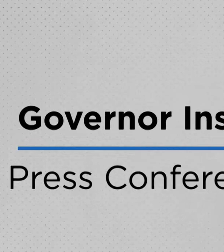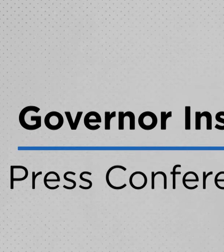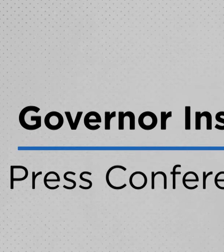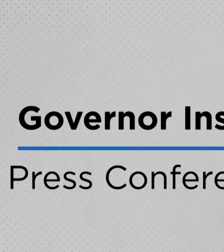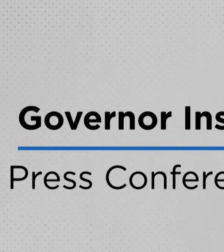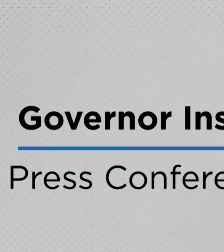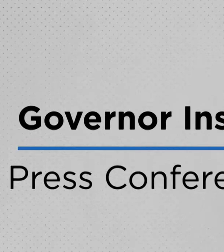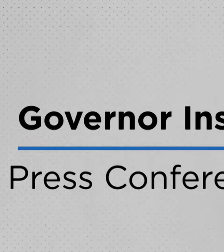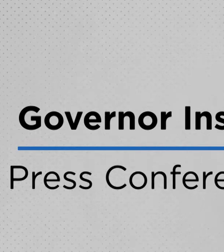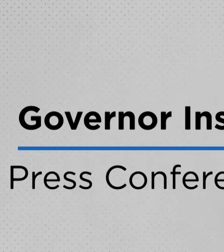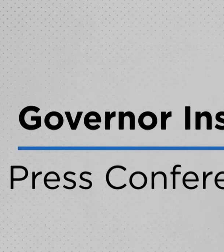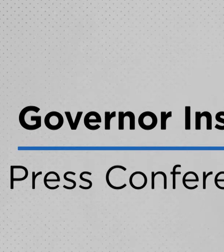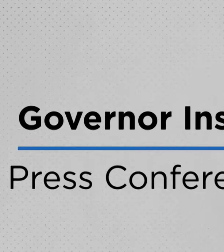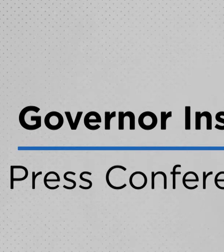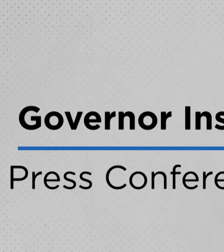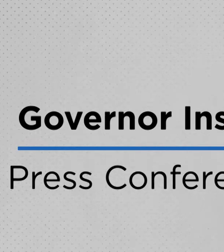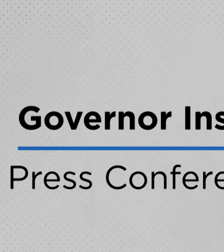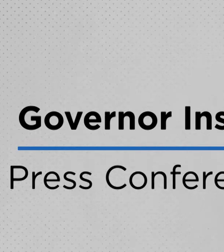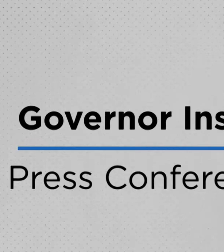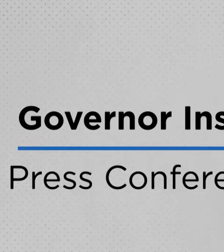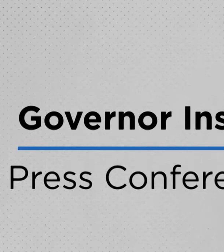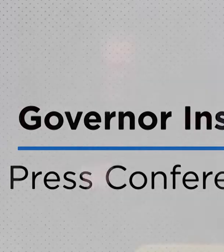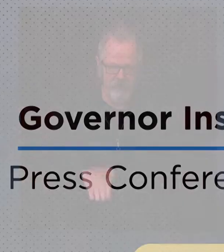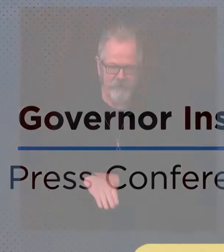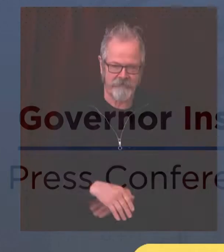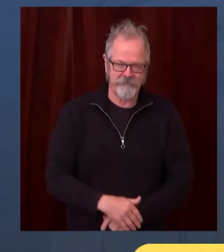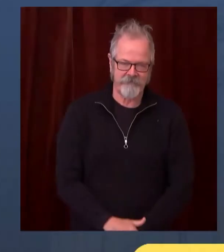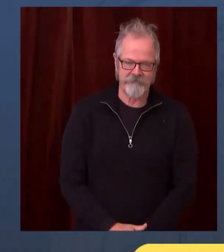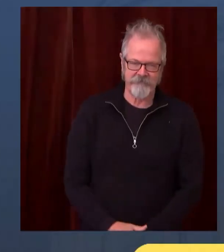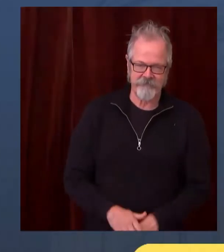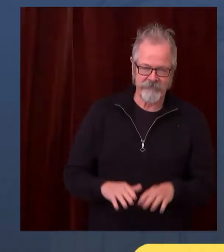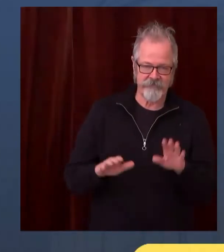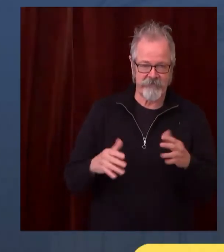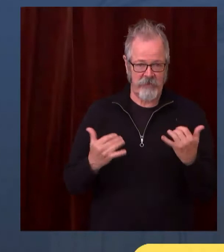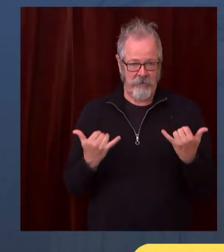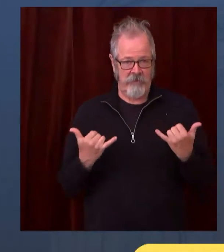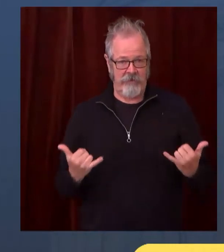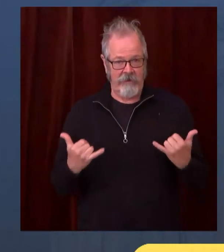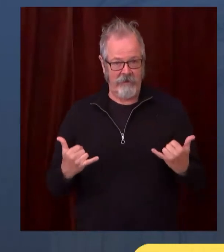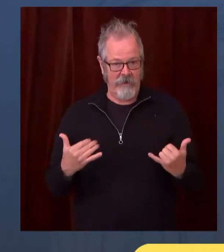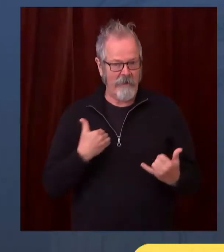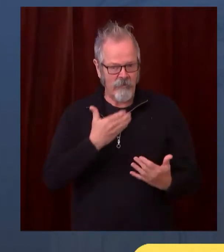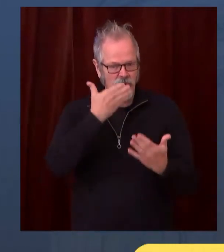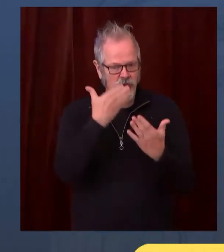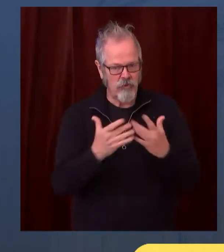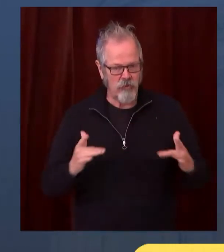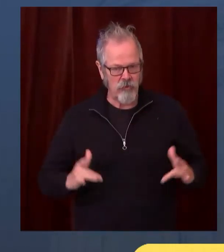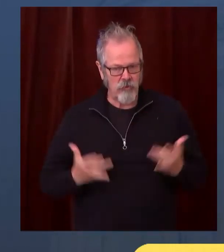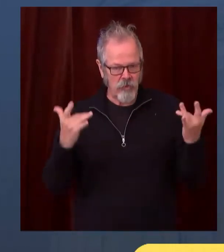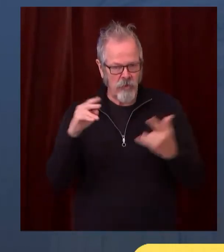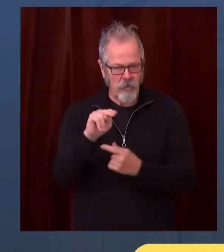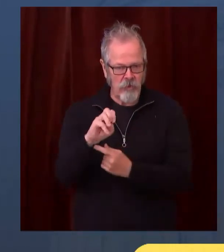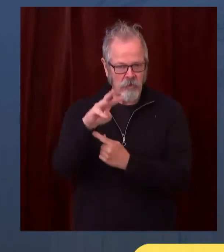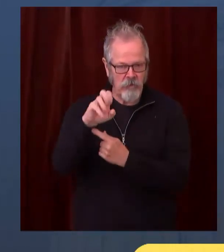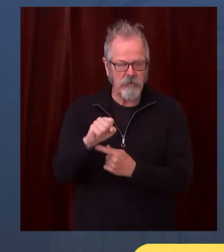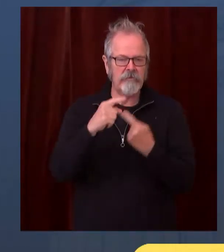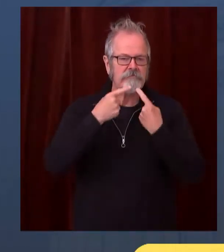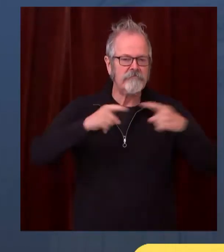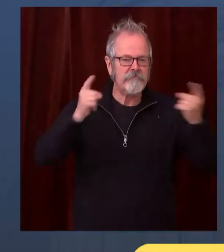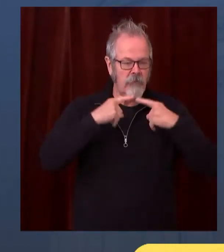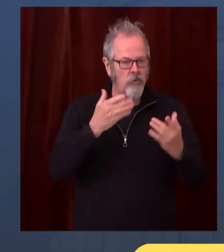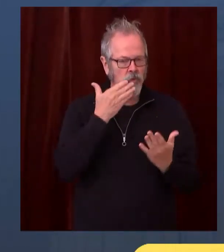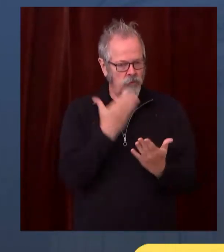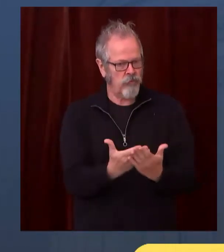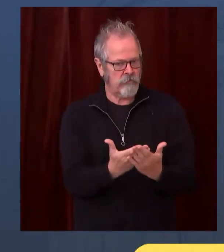Good afternoon. We have some good news today, announcements, but today we want to extend our condolences